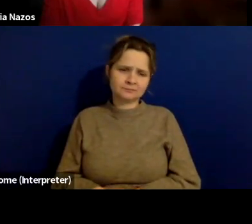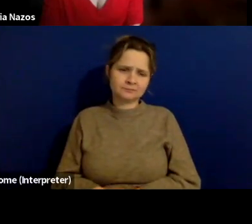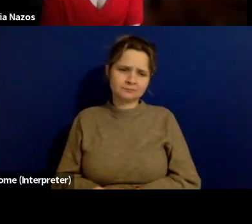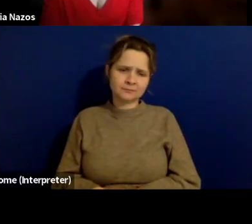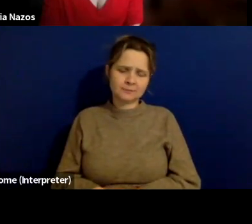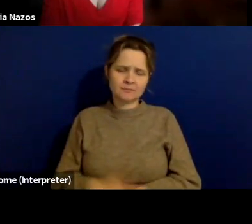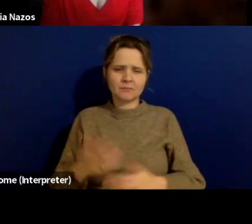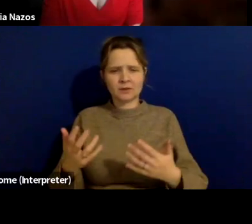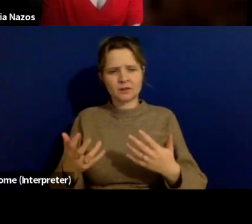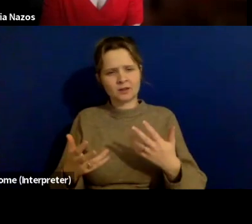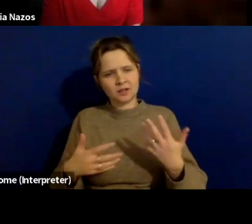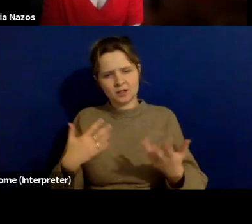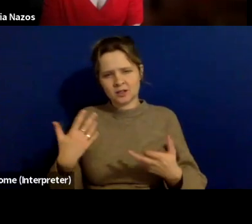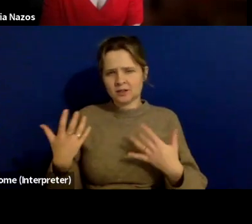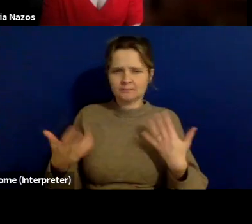let's say,